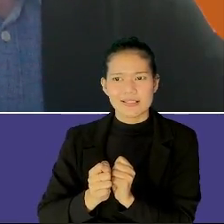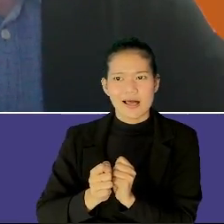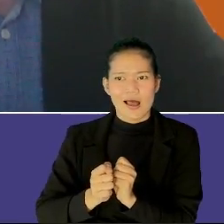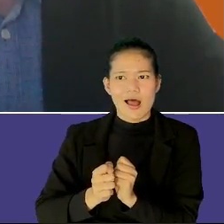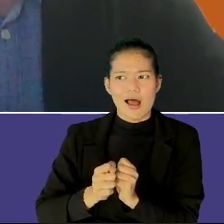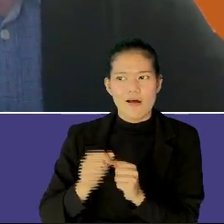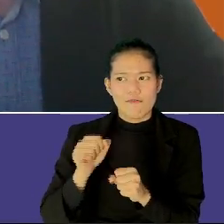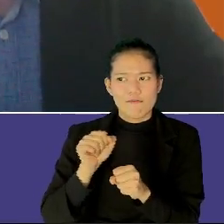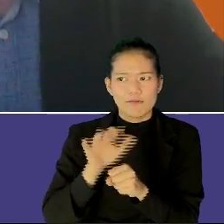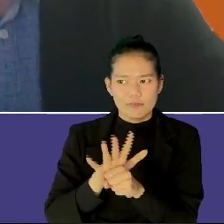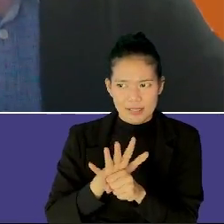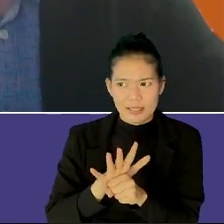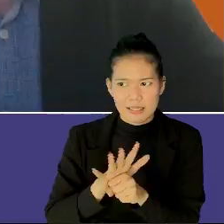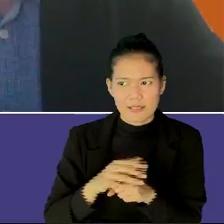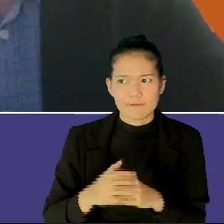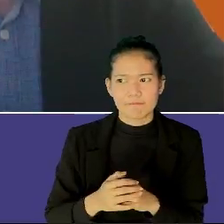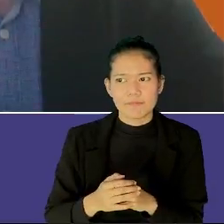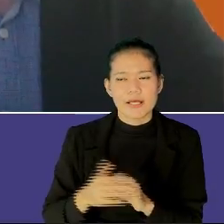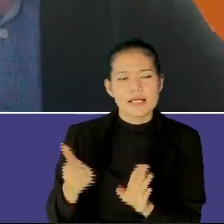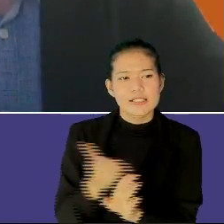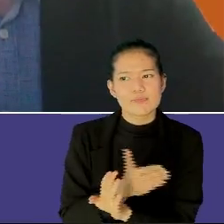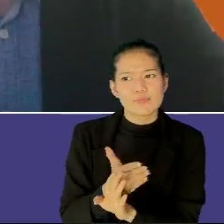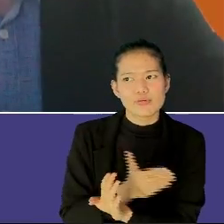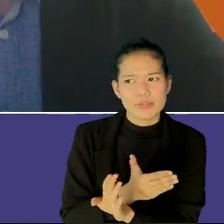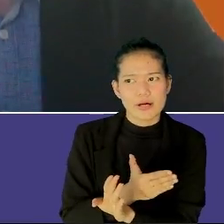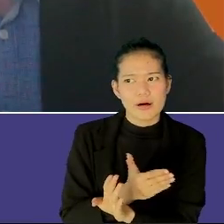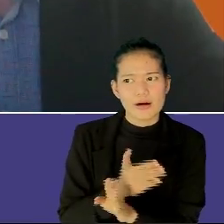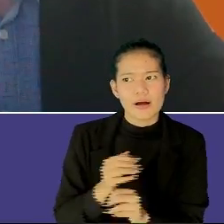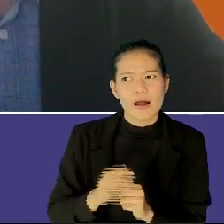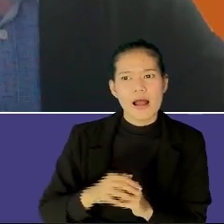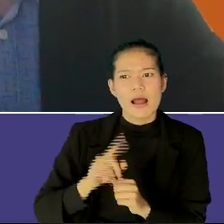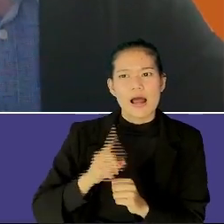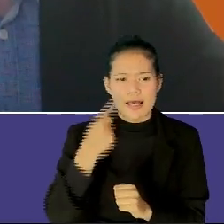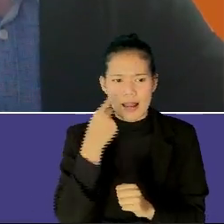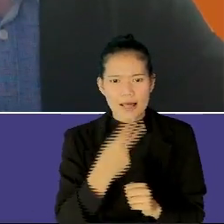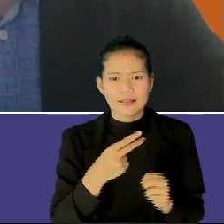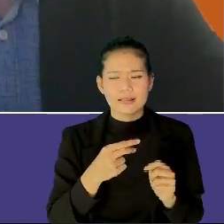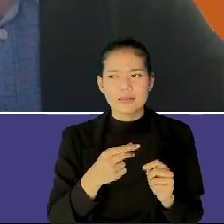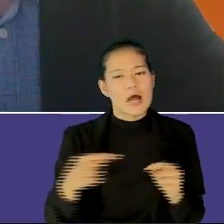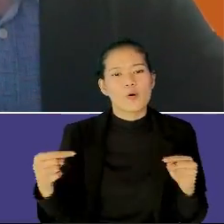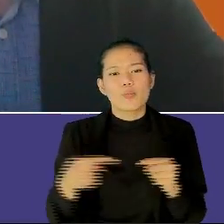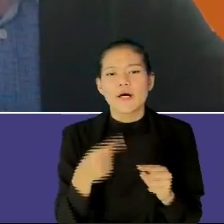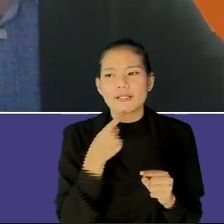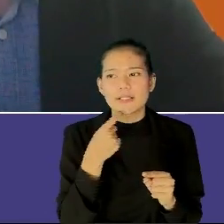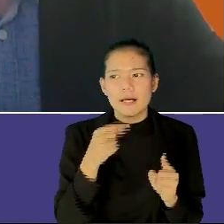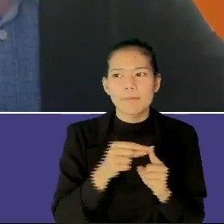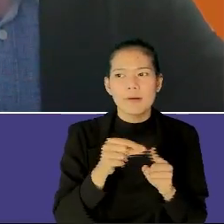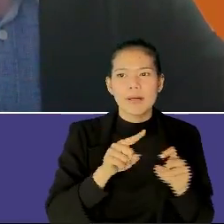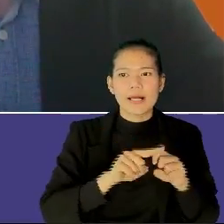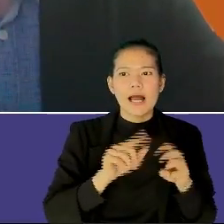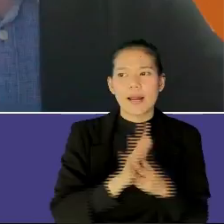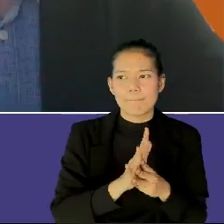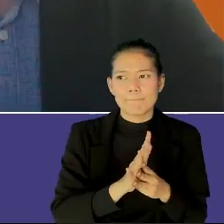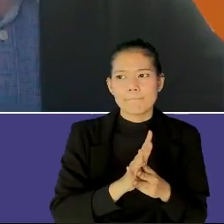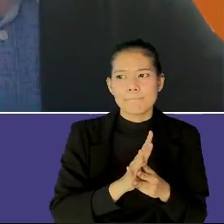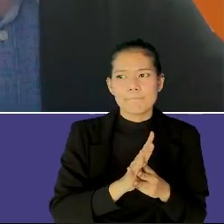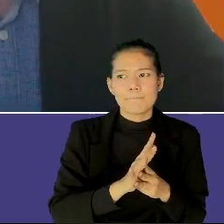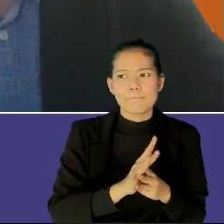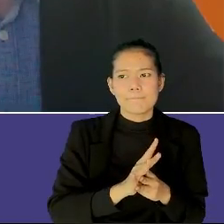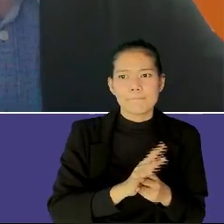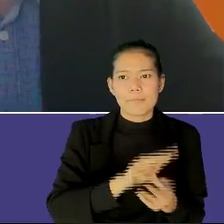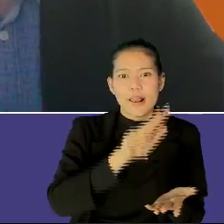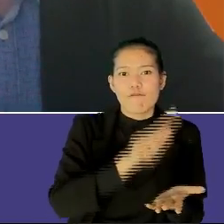believe. Now, obviously, we're hovering at a lot lower level than that. I just wondered, what is the situation